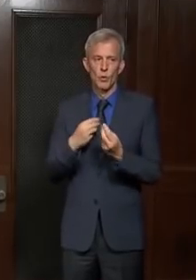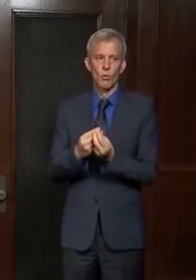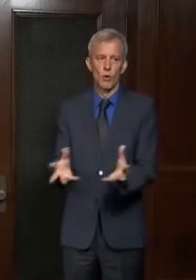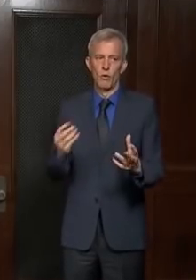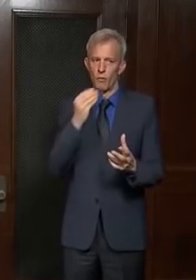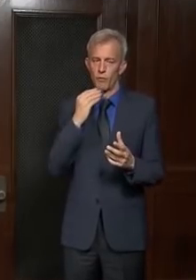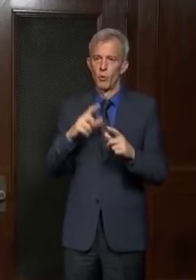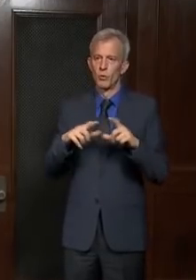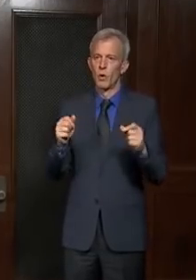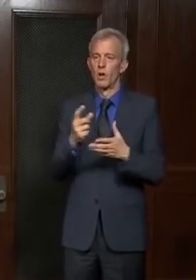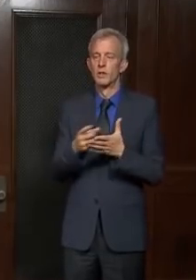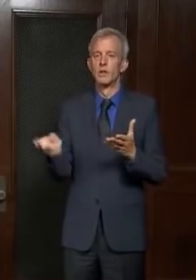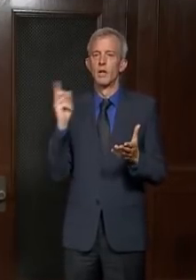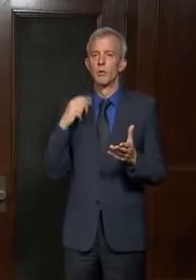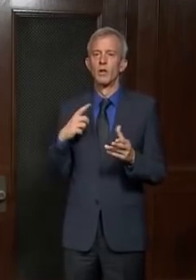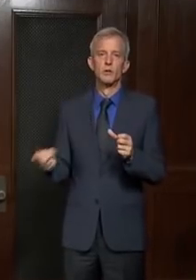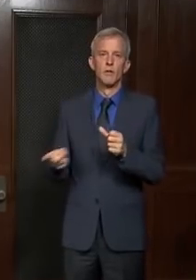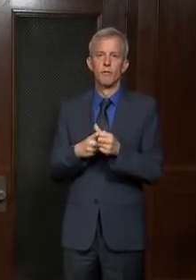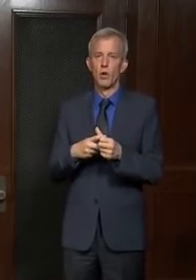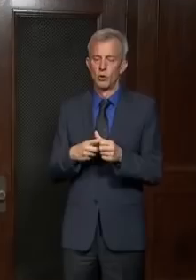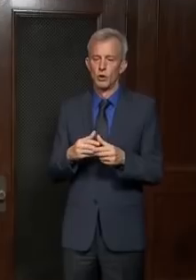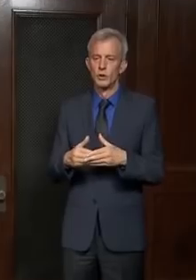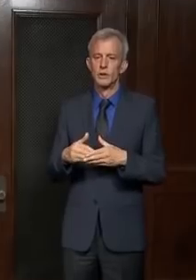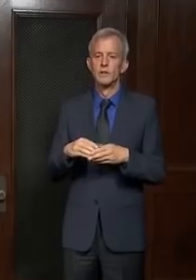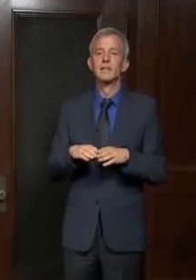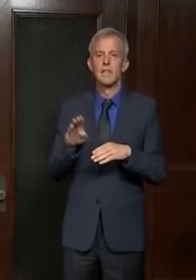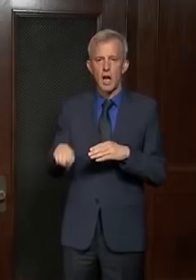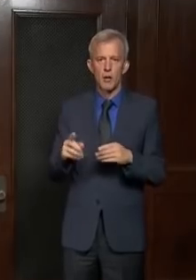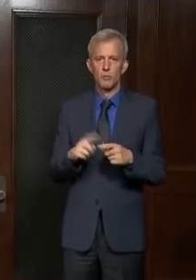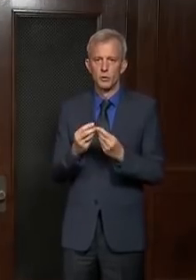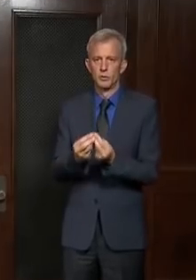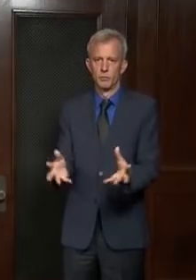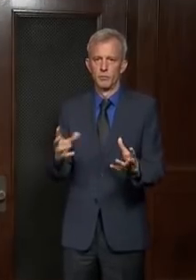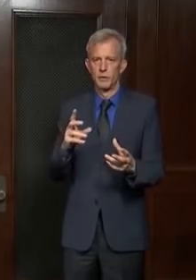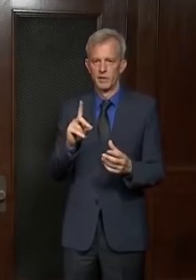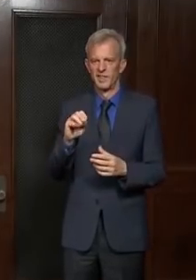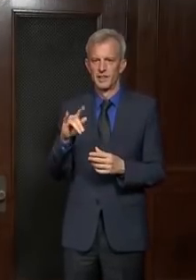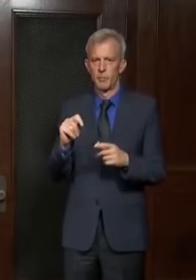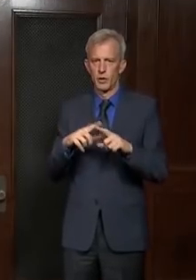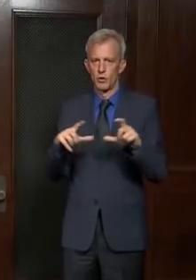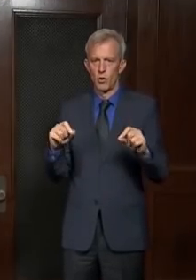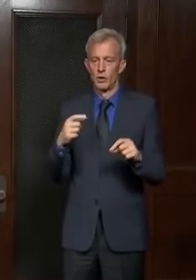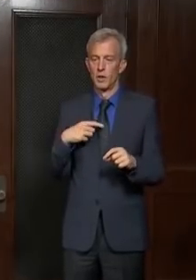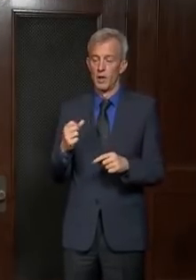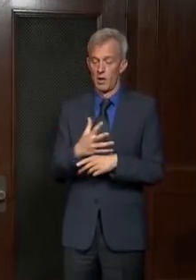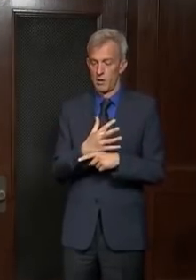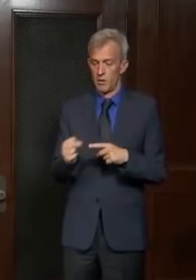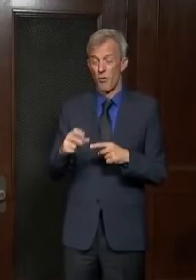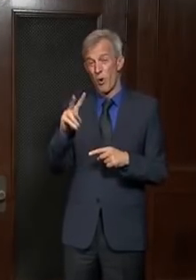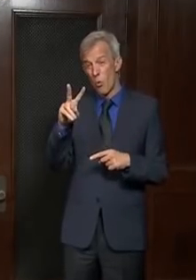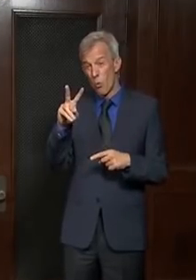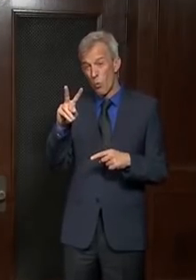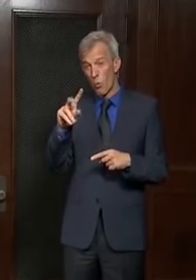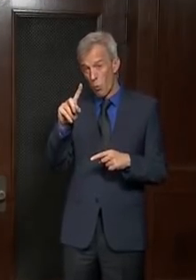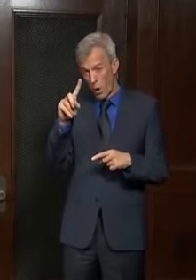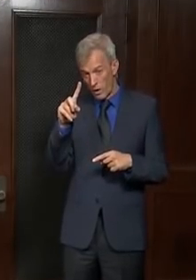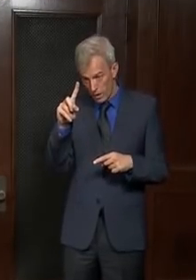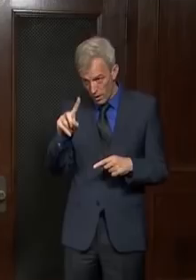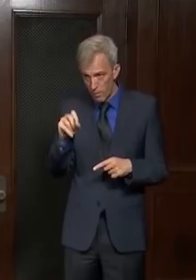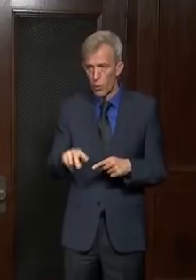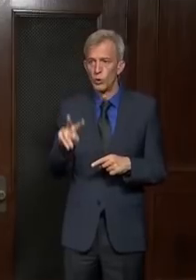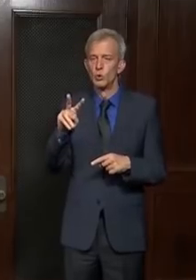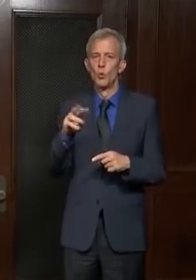week as an initial step towards providing debit cards, and we exhausted our supply of $1.2 million in gift